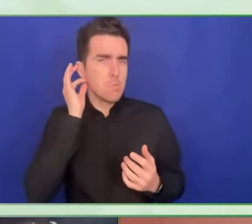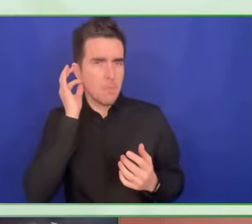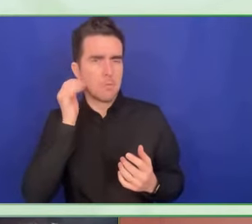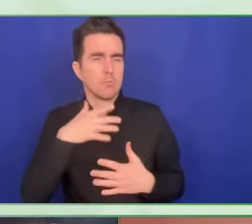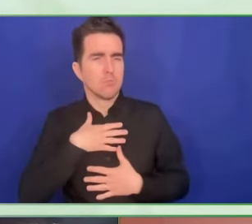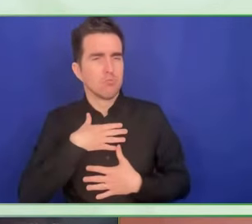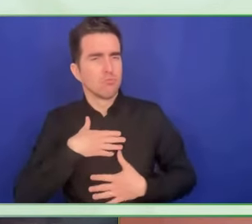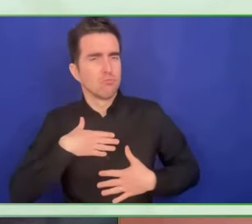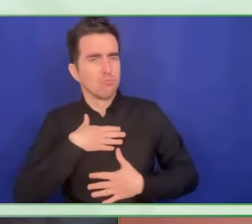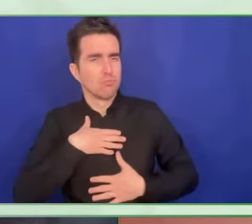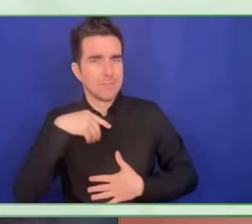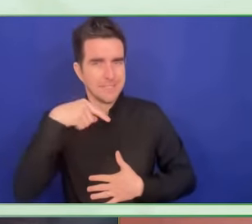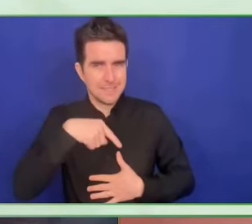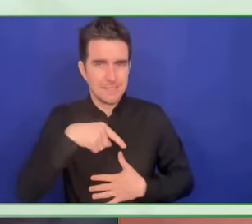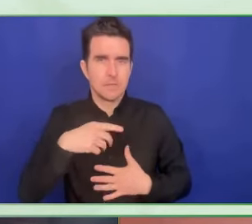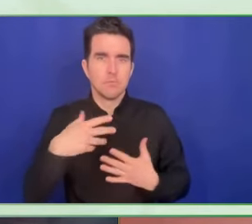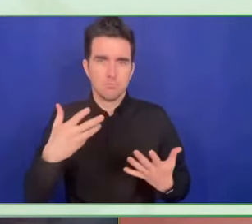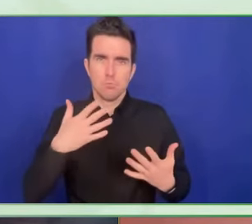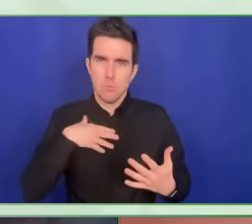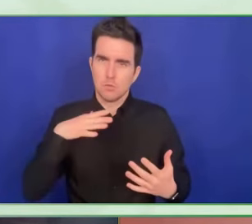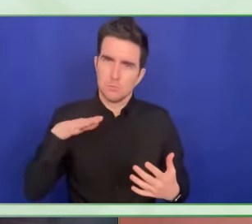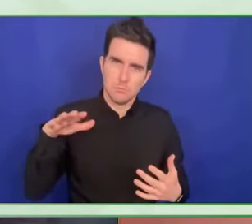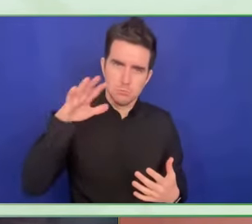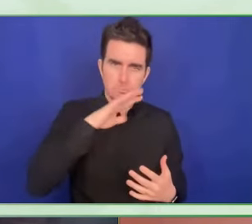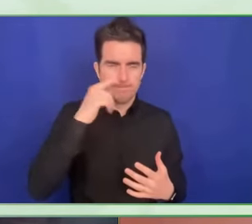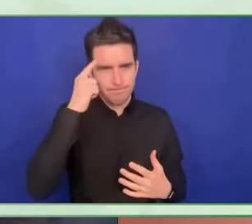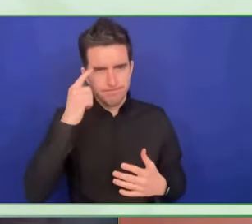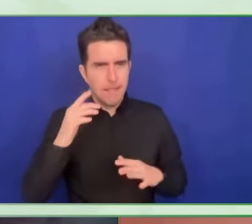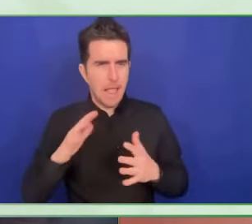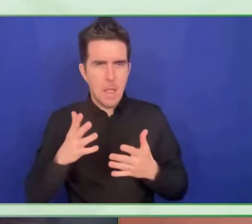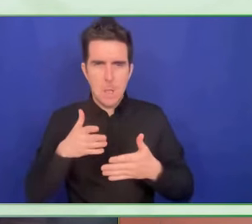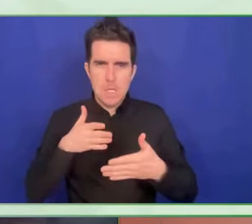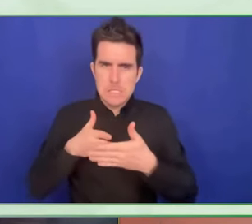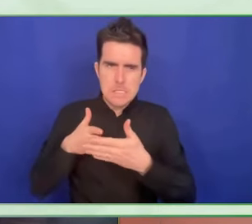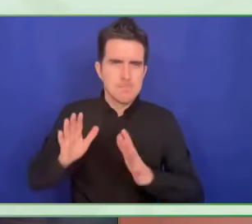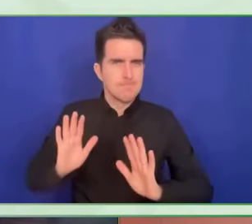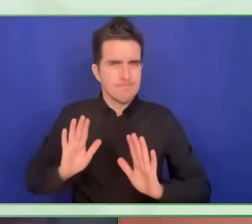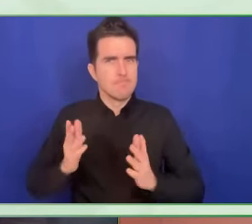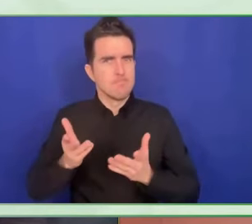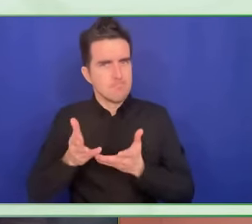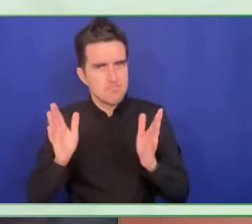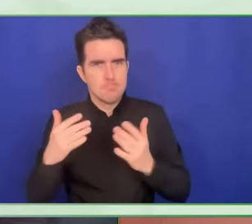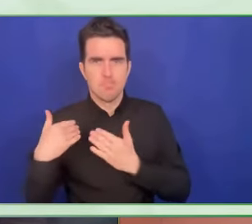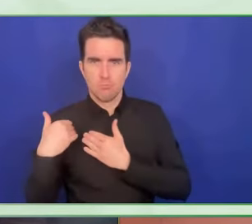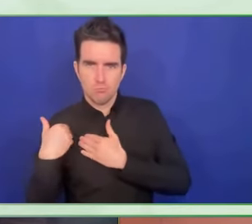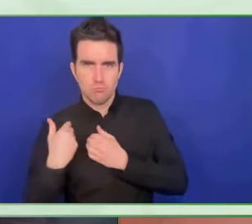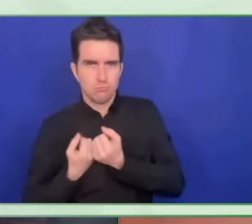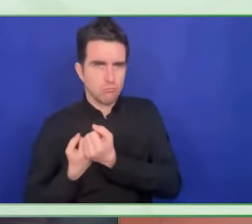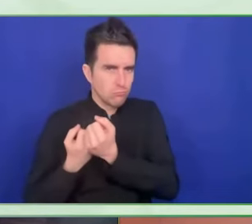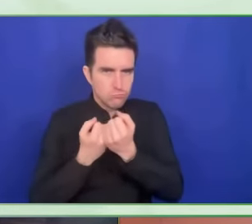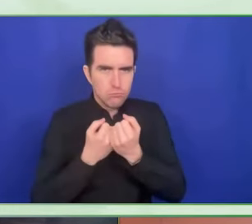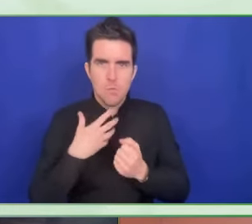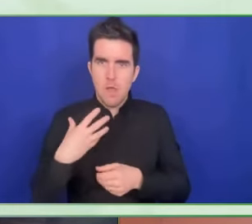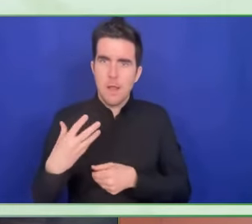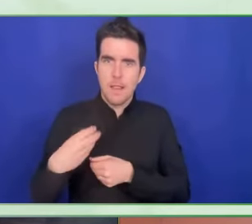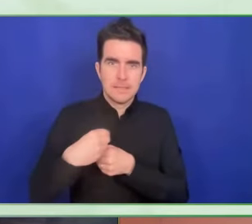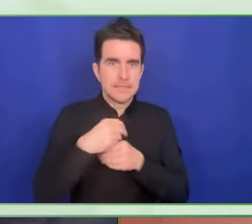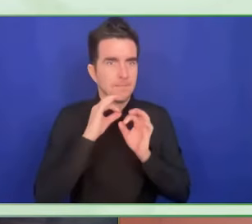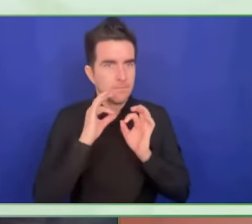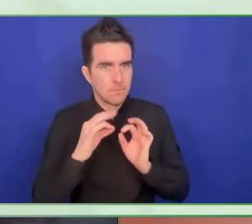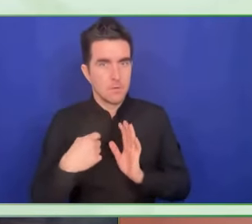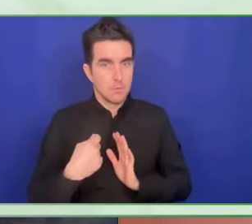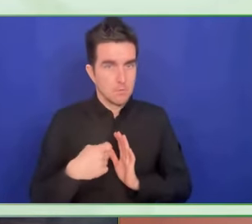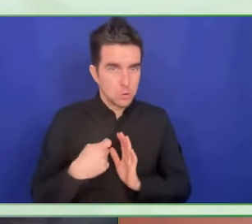I think I agree with Laura because we work together. We work together, so that's why that